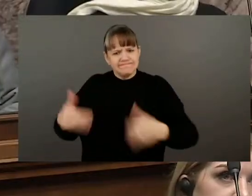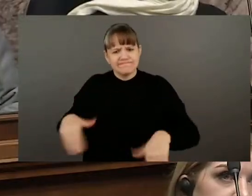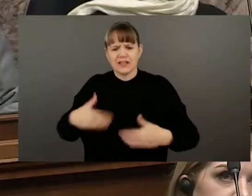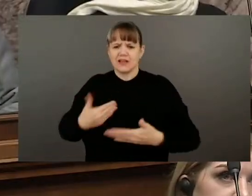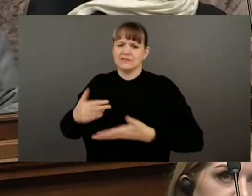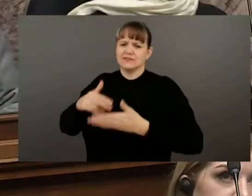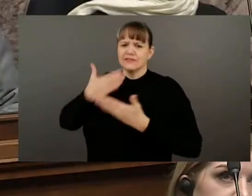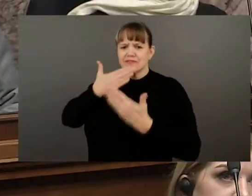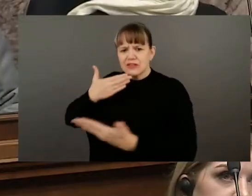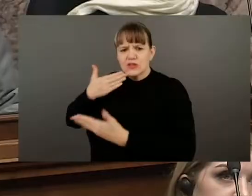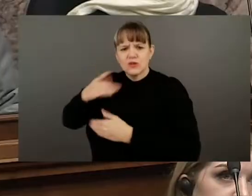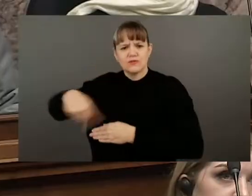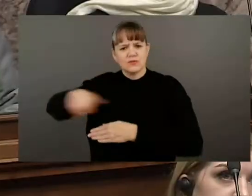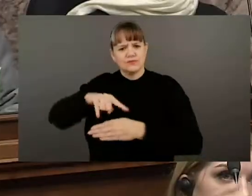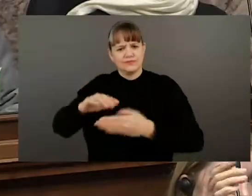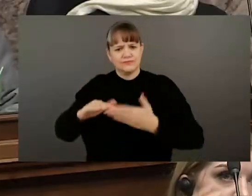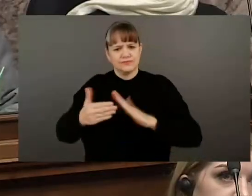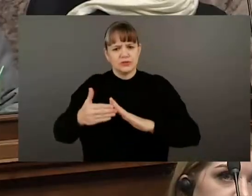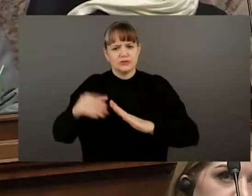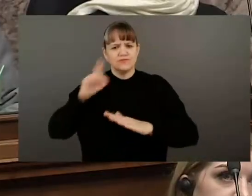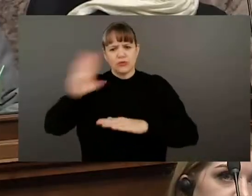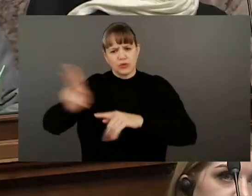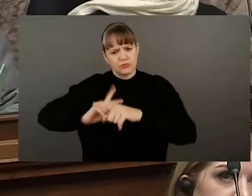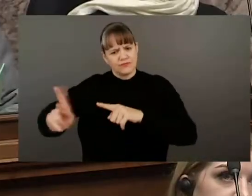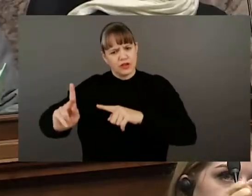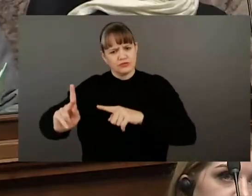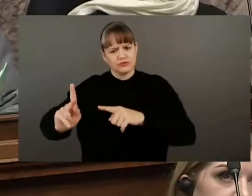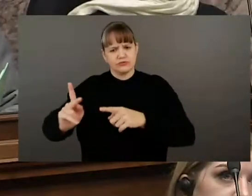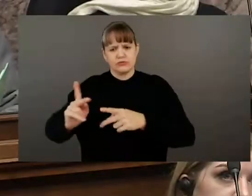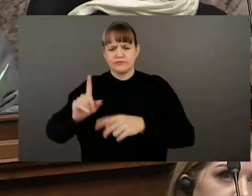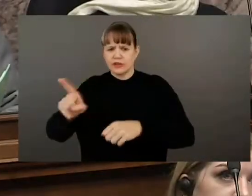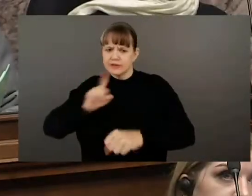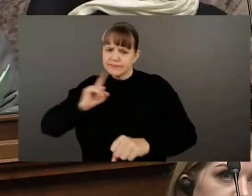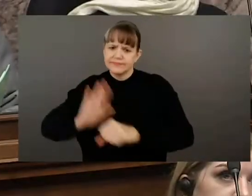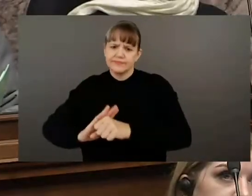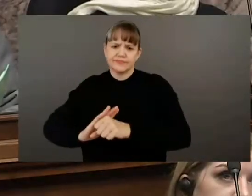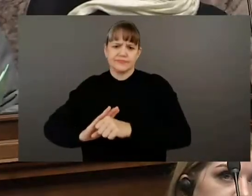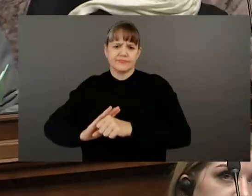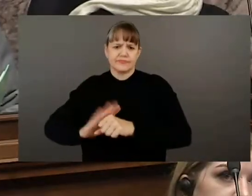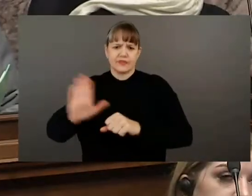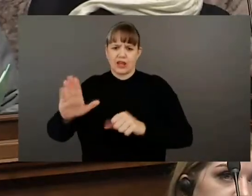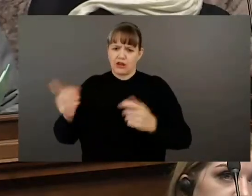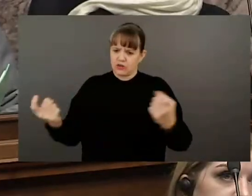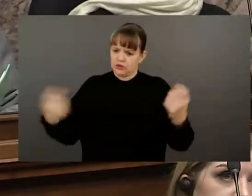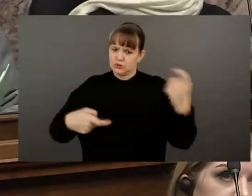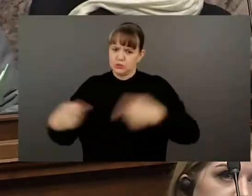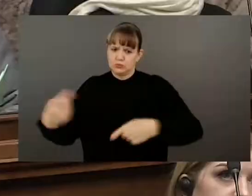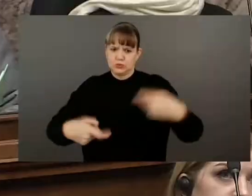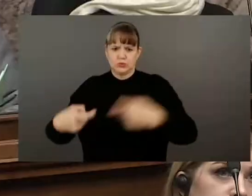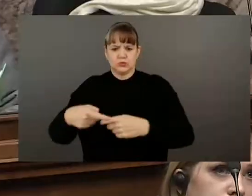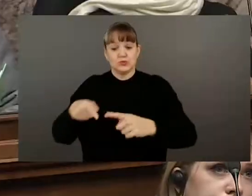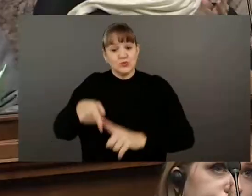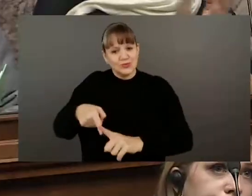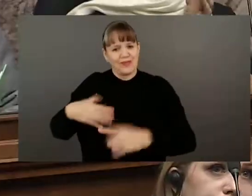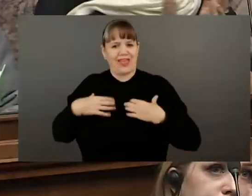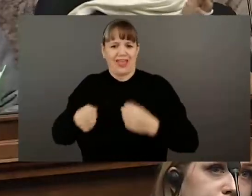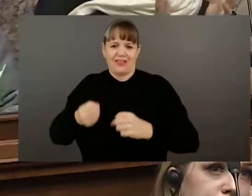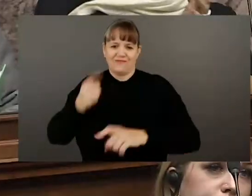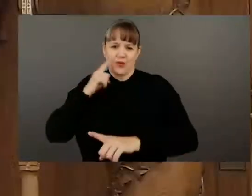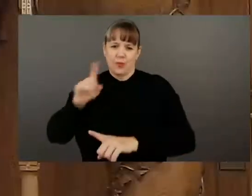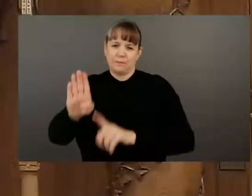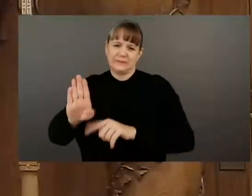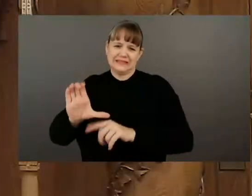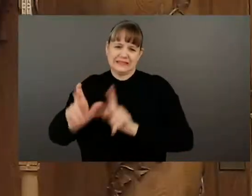professionalism, their dedication, and their contribution to the well-being of British Columbians. Thank you, Mr. Speaker.